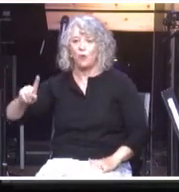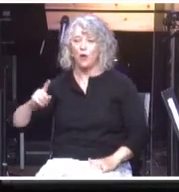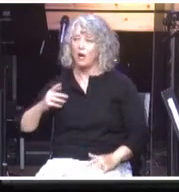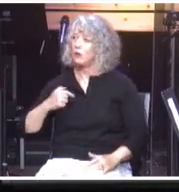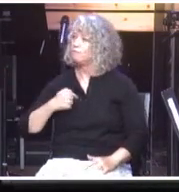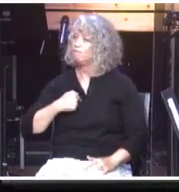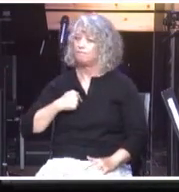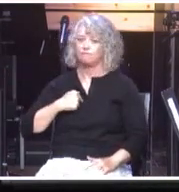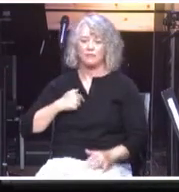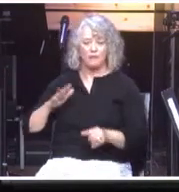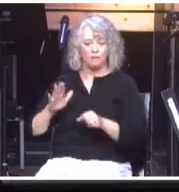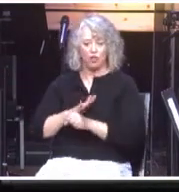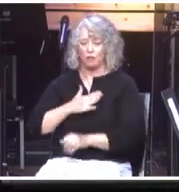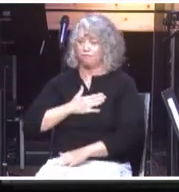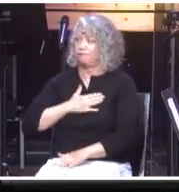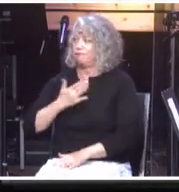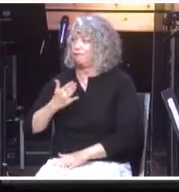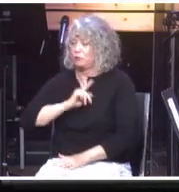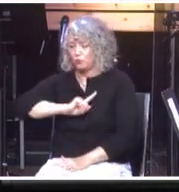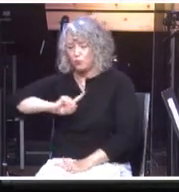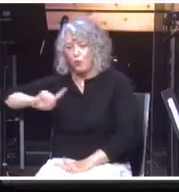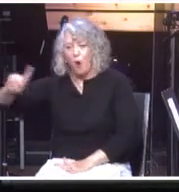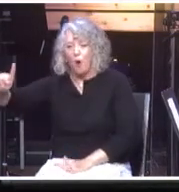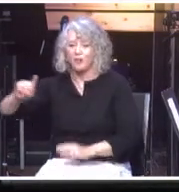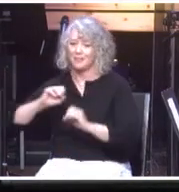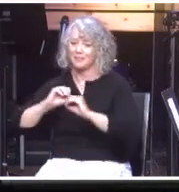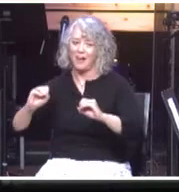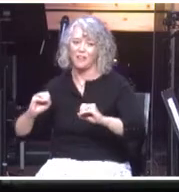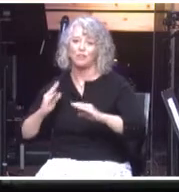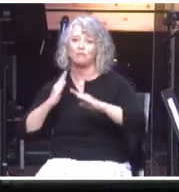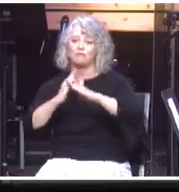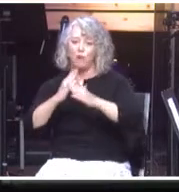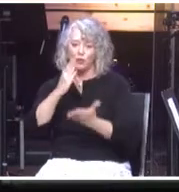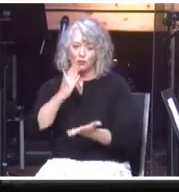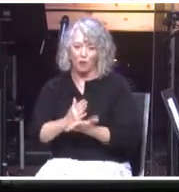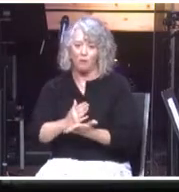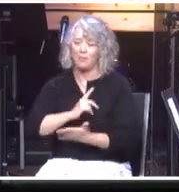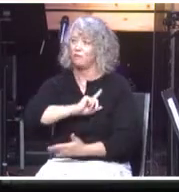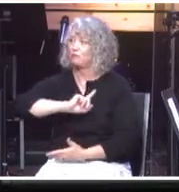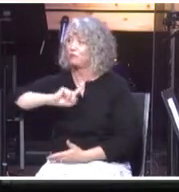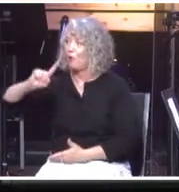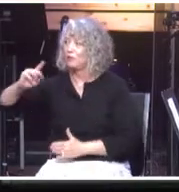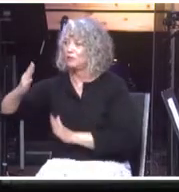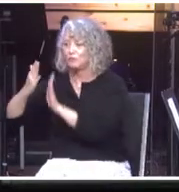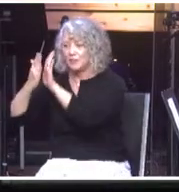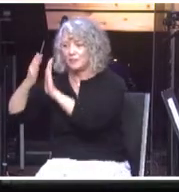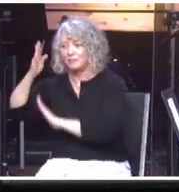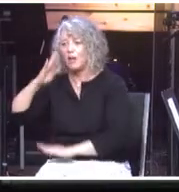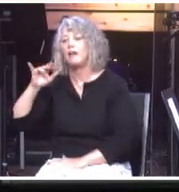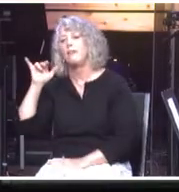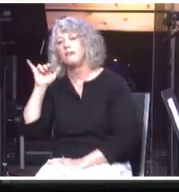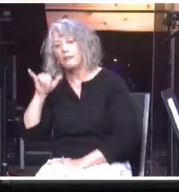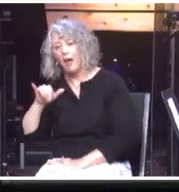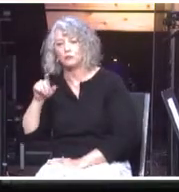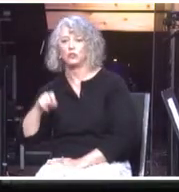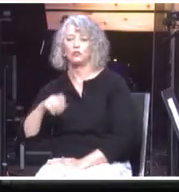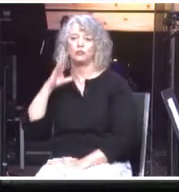will, not letting anything prevent us from going there. That's where we should be.